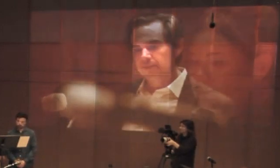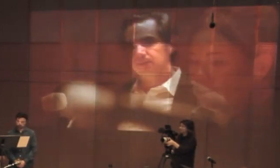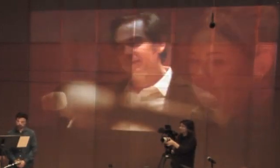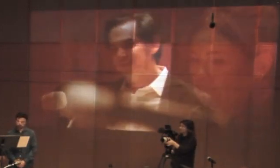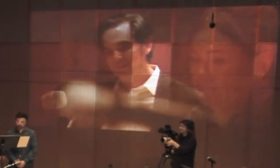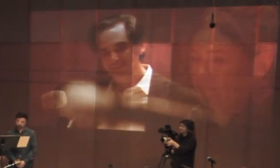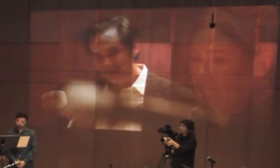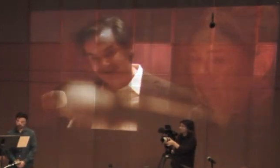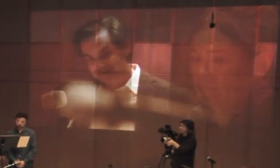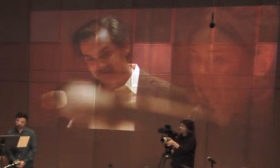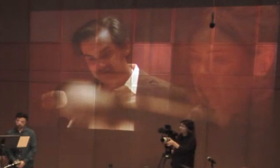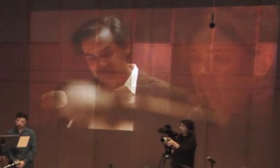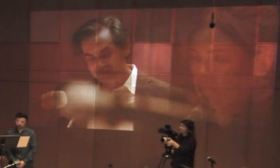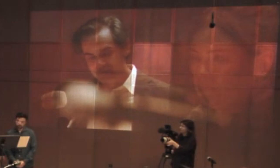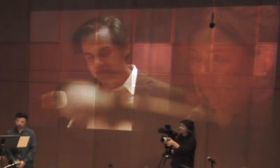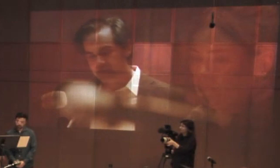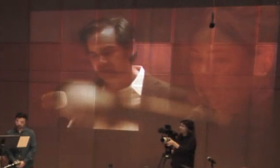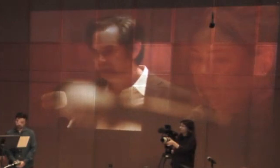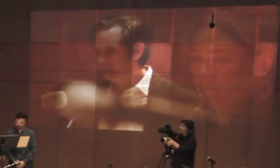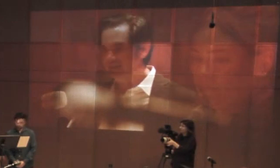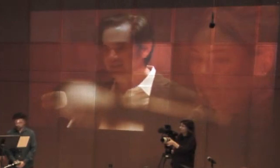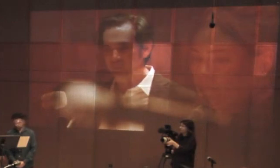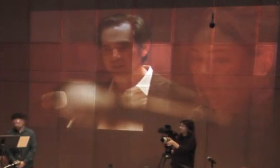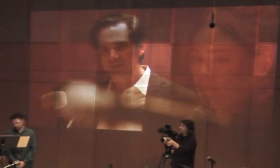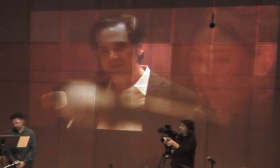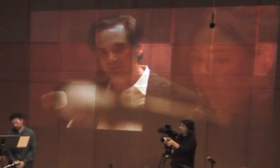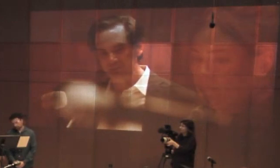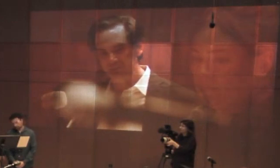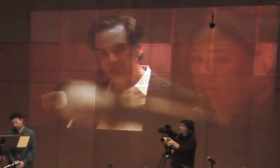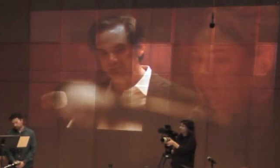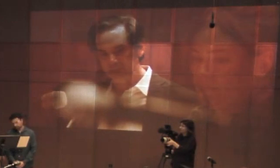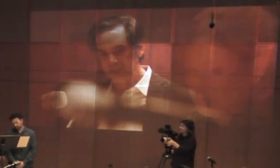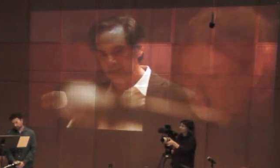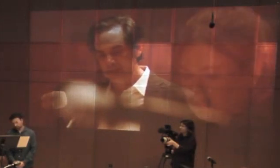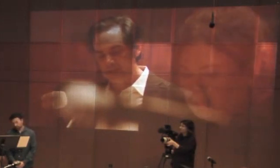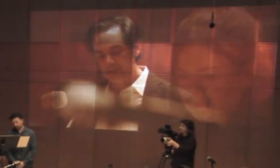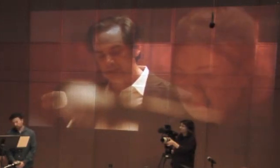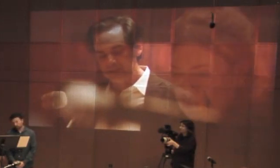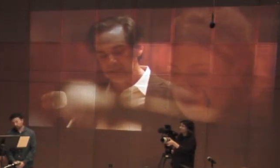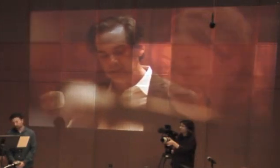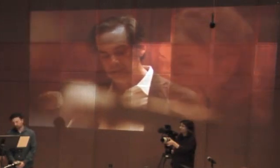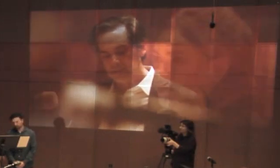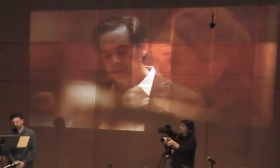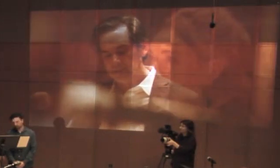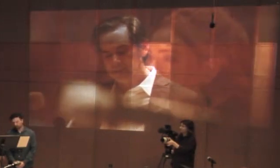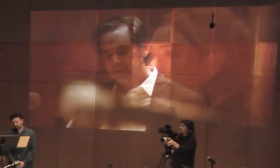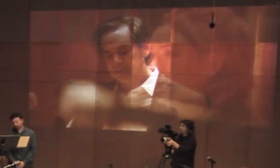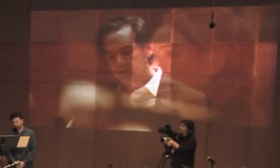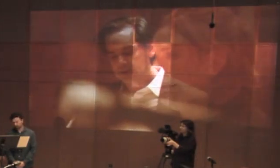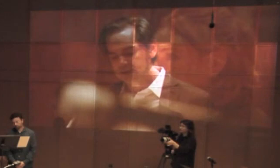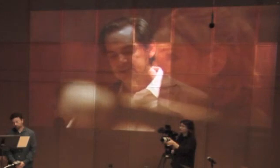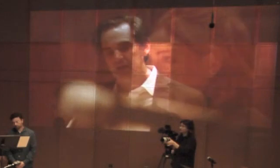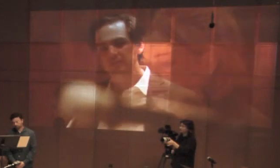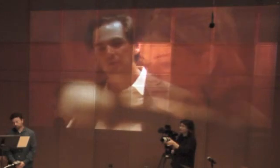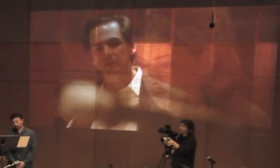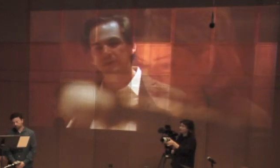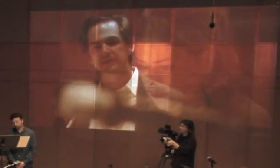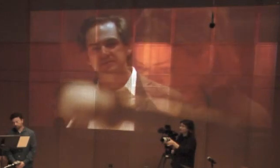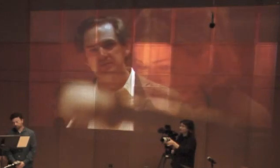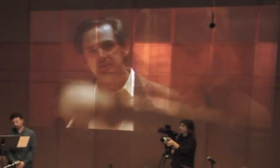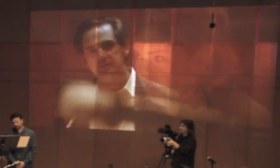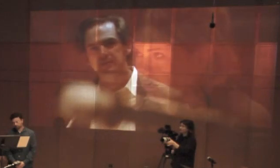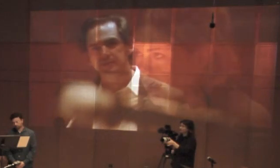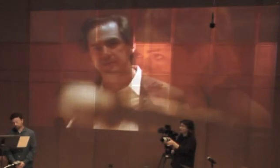pause that's it's not the way it is don't be silly I do just say your name that's not the way it